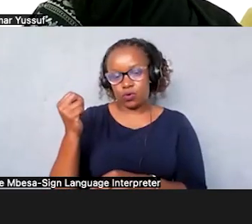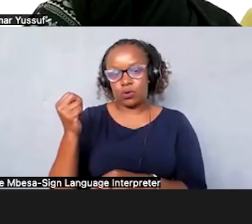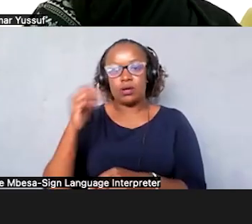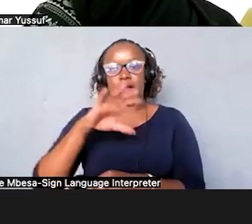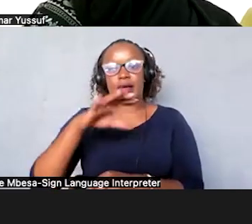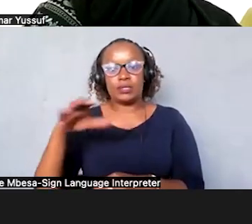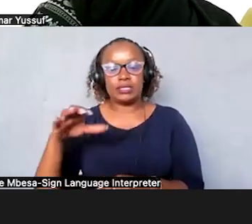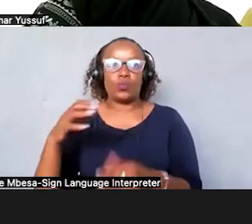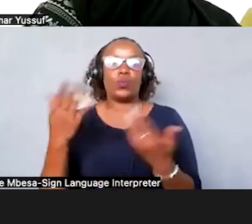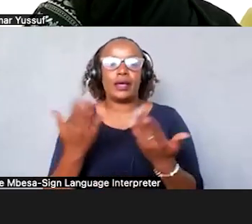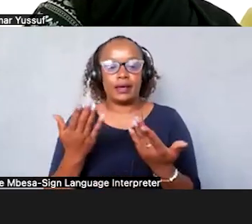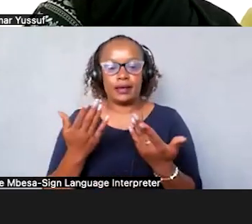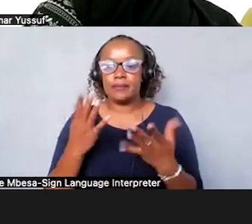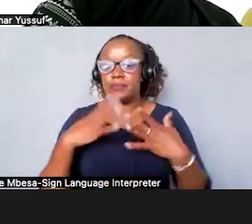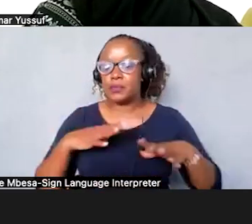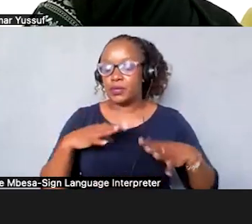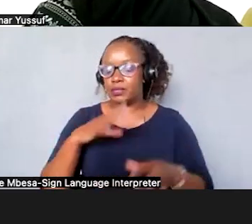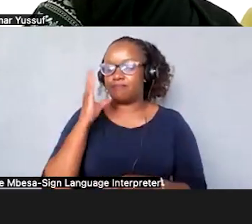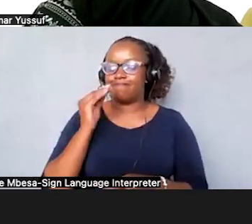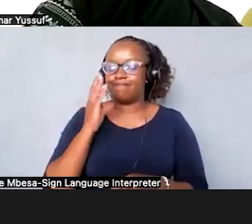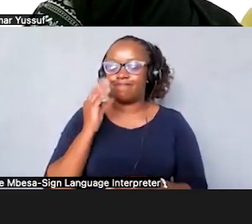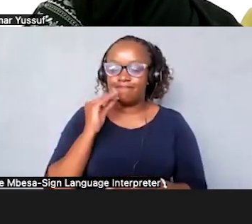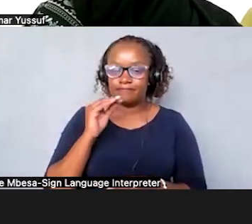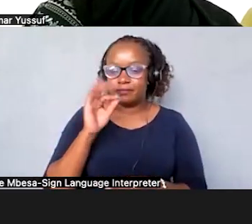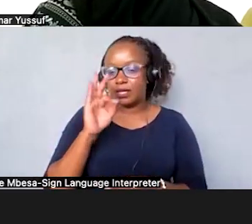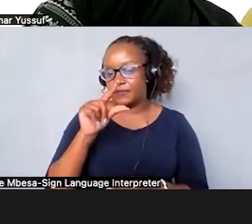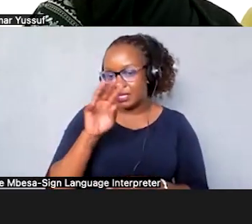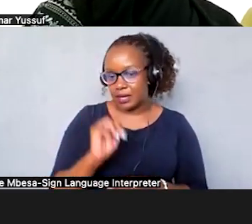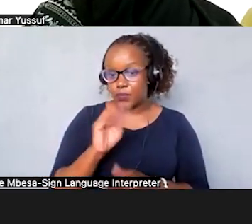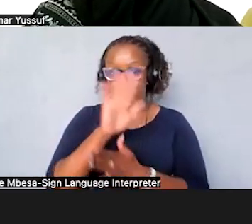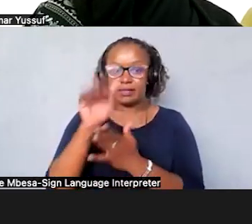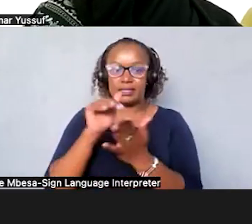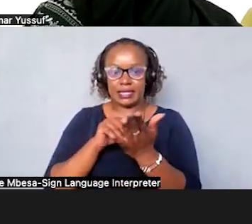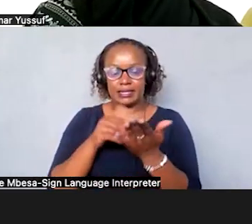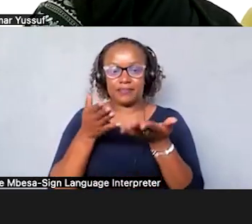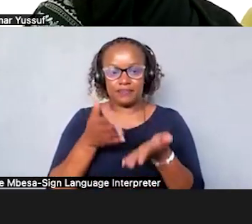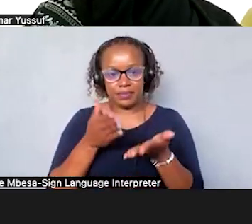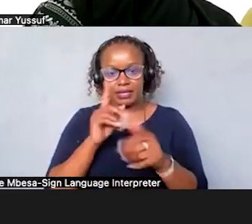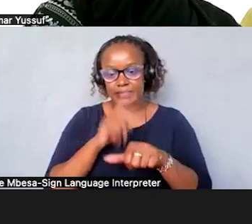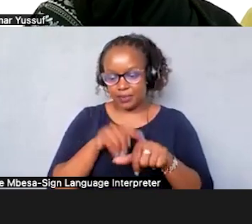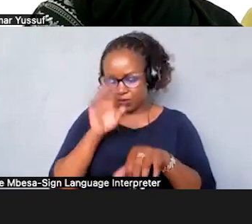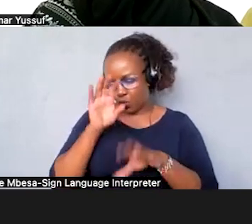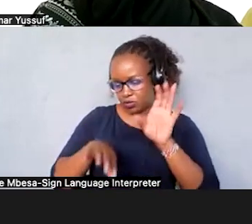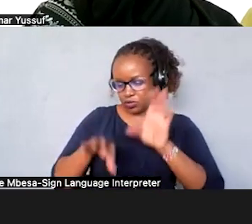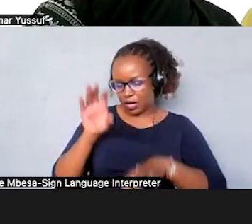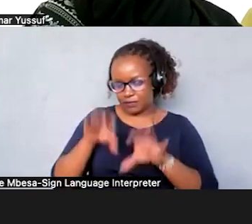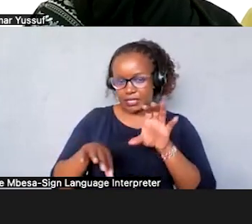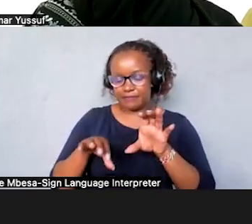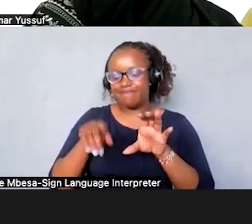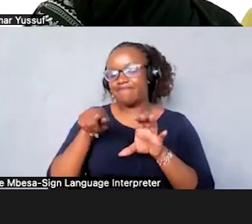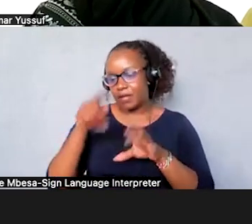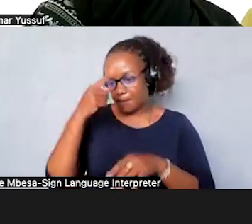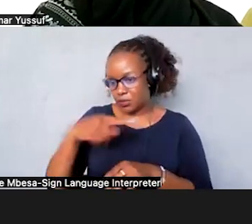the center of in terms of from when the policy was in zero draft until the policy was passed. So I think that is